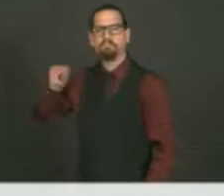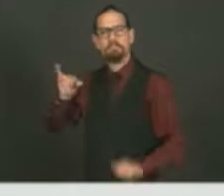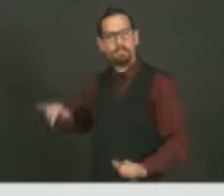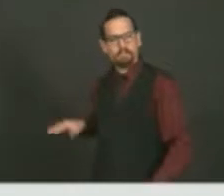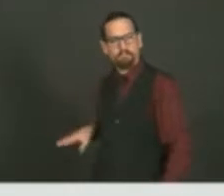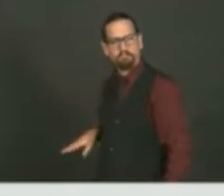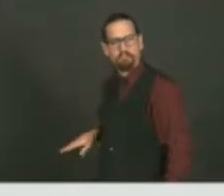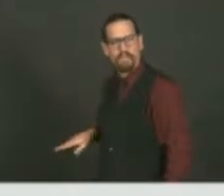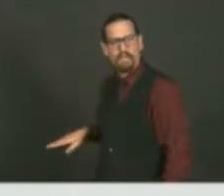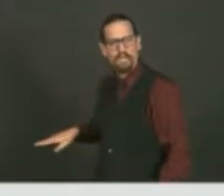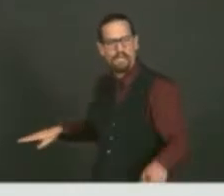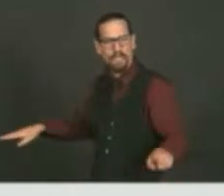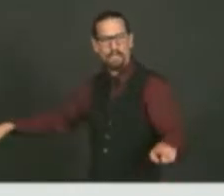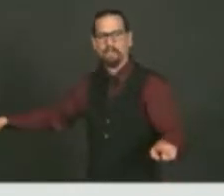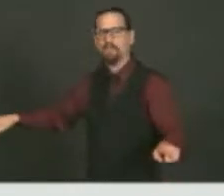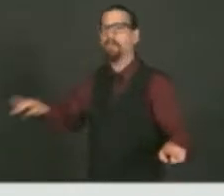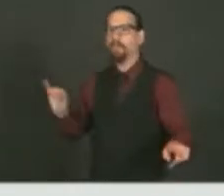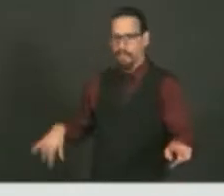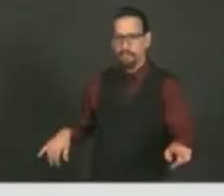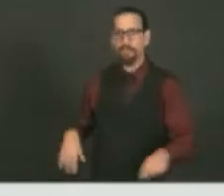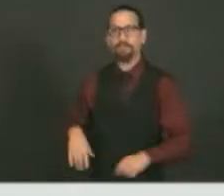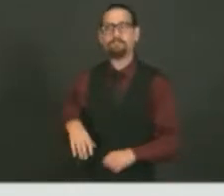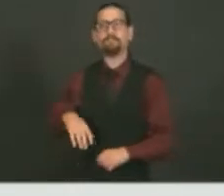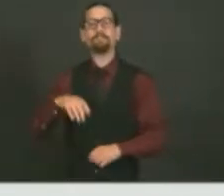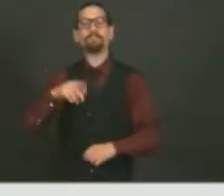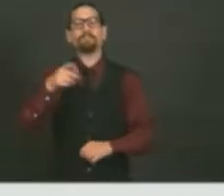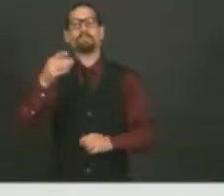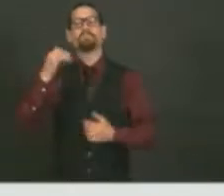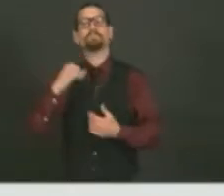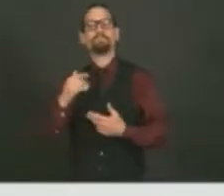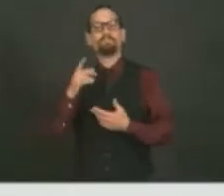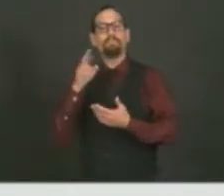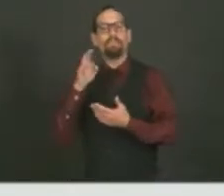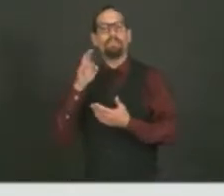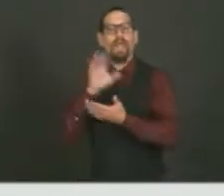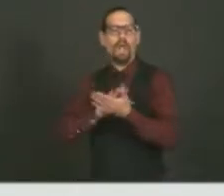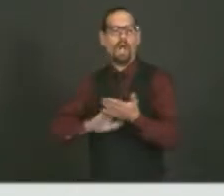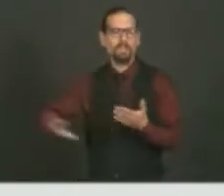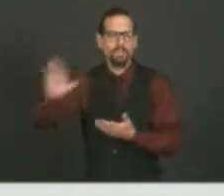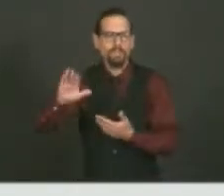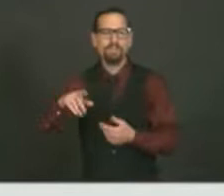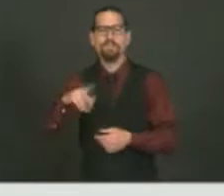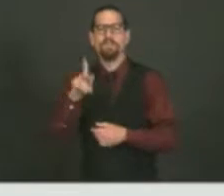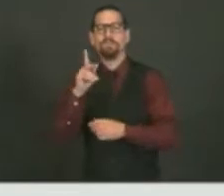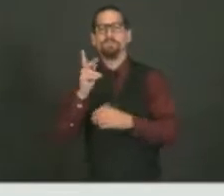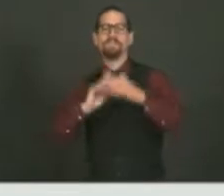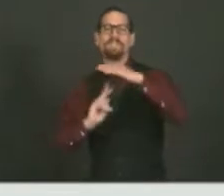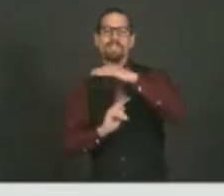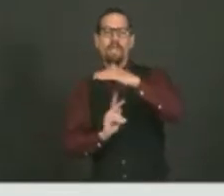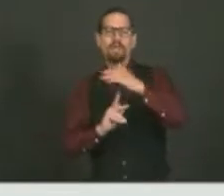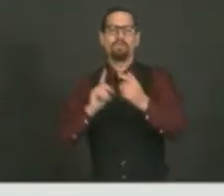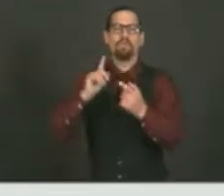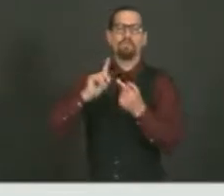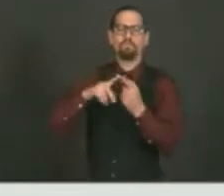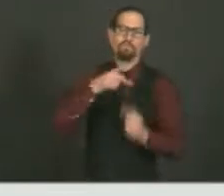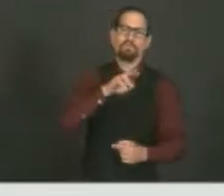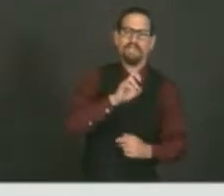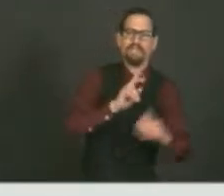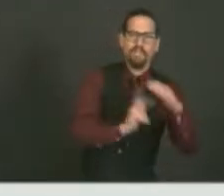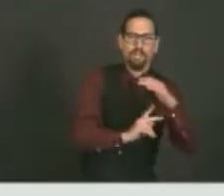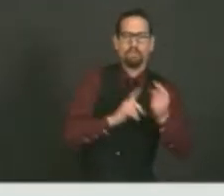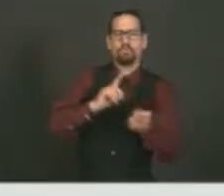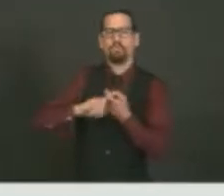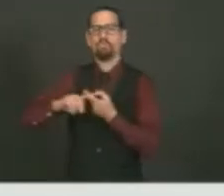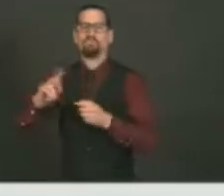colleges and universities, K through 12 public schools, students and staff, and our nursing homes